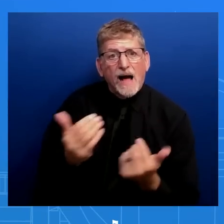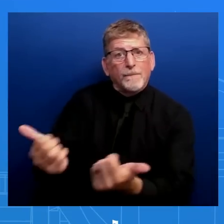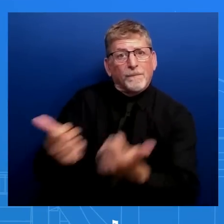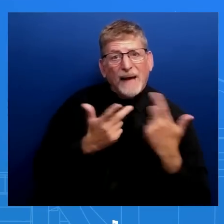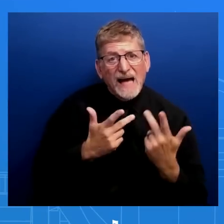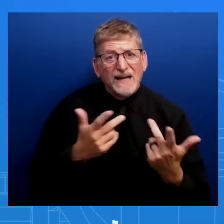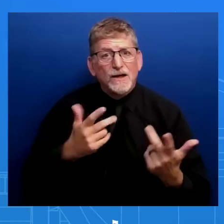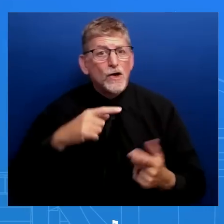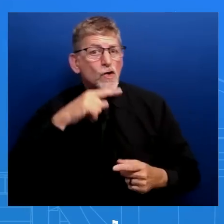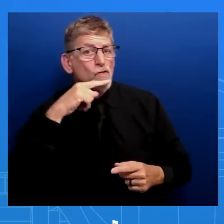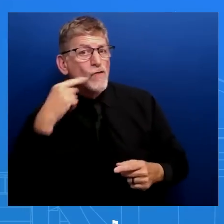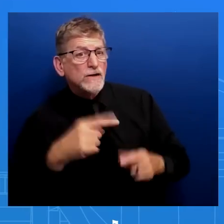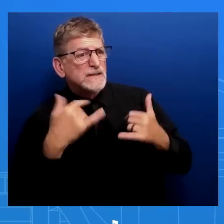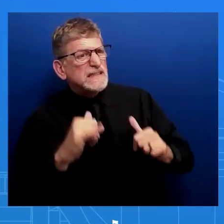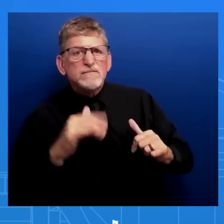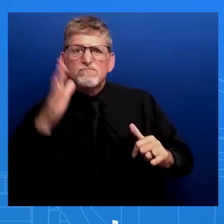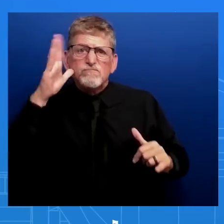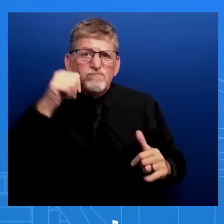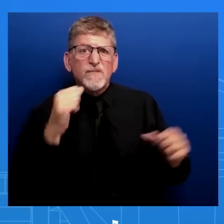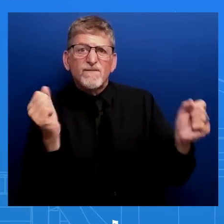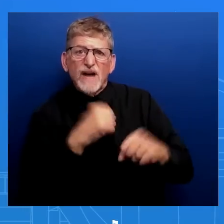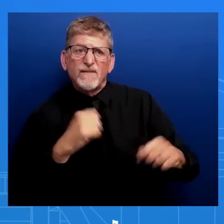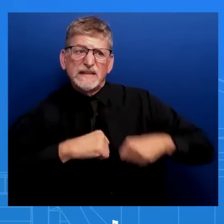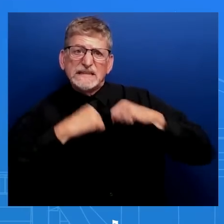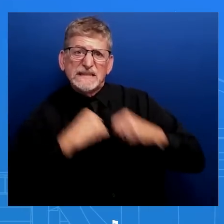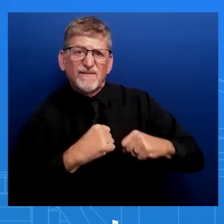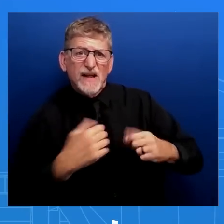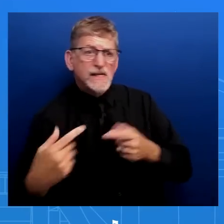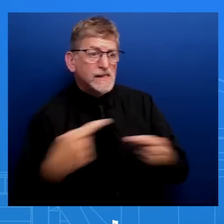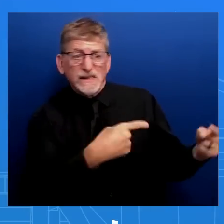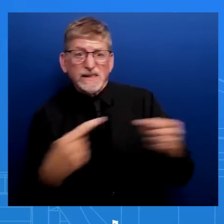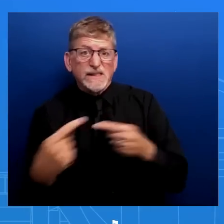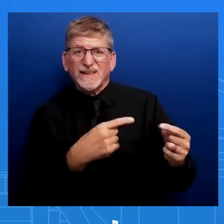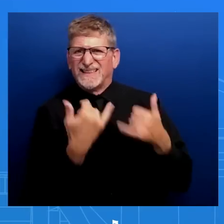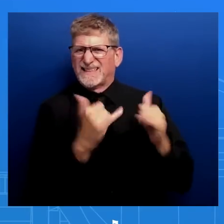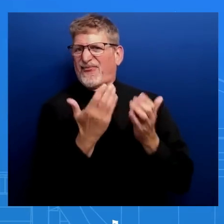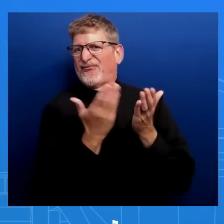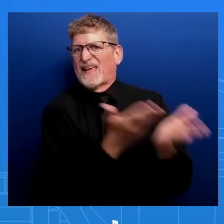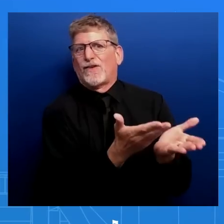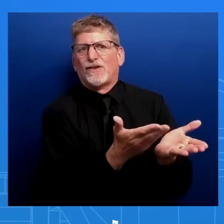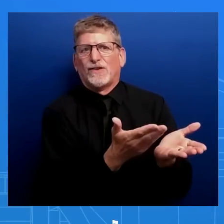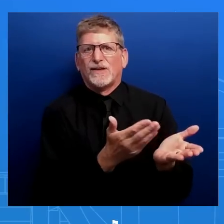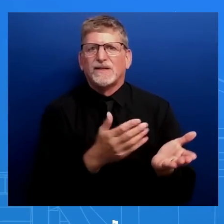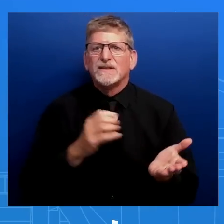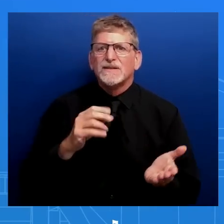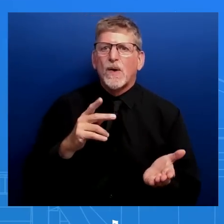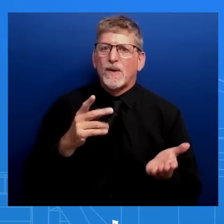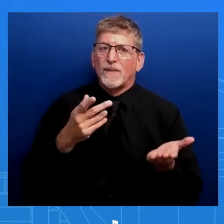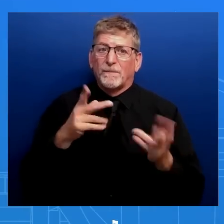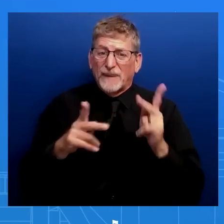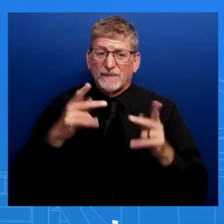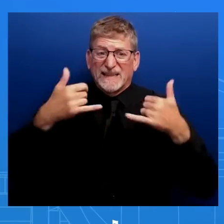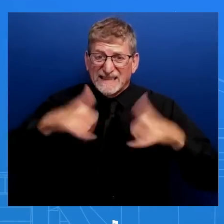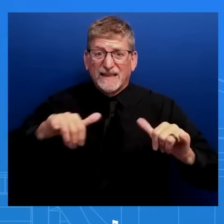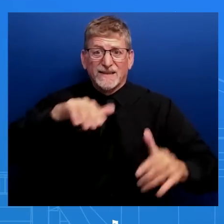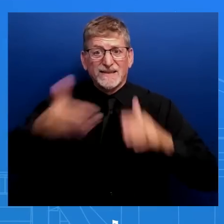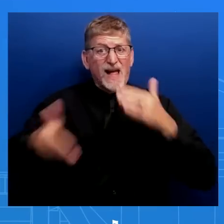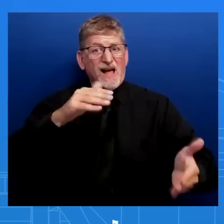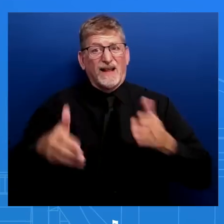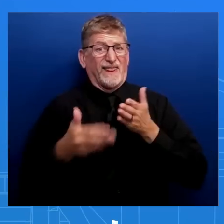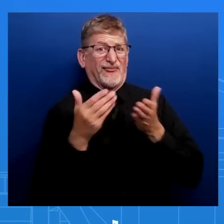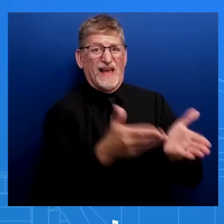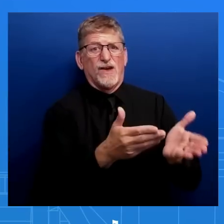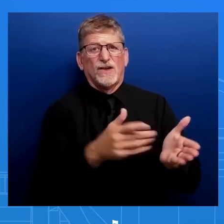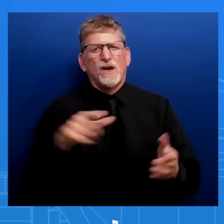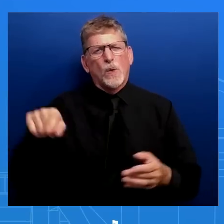those efforts by the Ukrainians, and casualties are being taken even as you and I are talking. And I think it's important to remember that. So what we're going to stay focused on is making sure